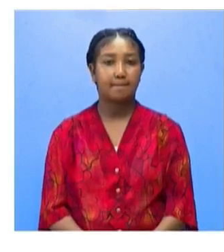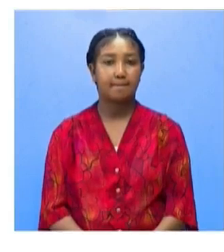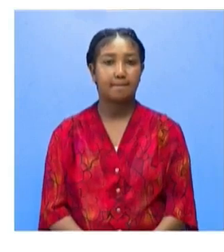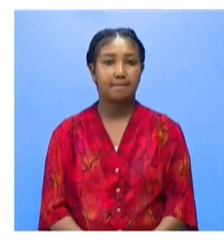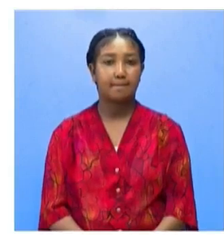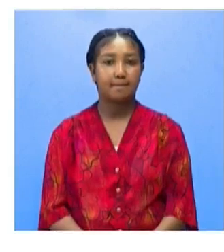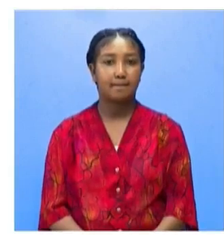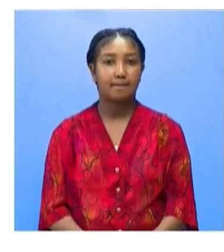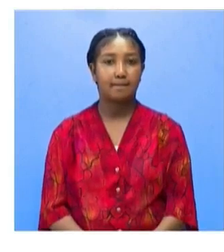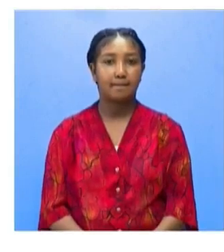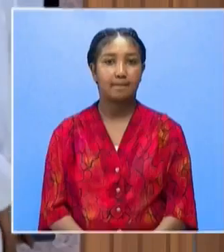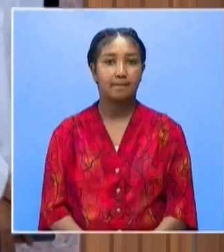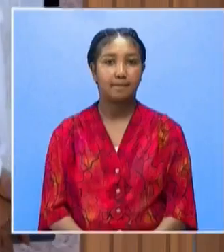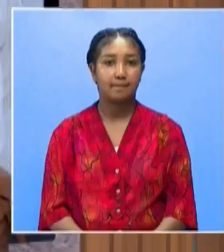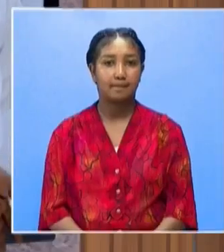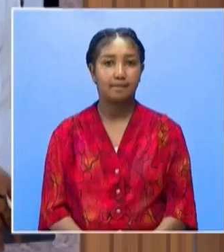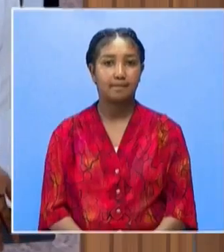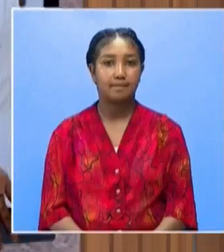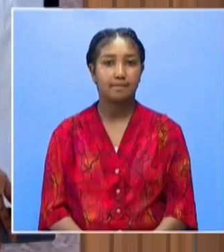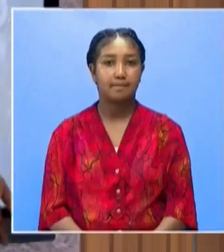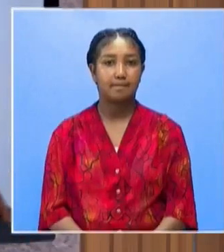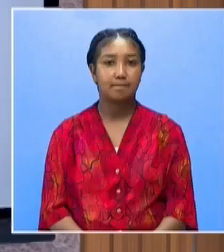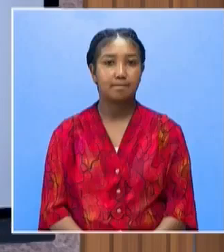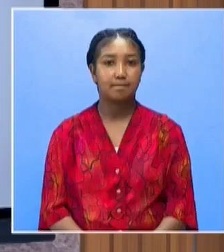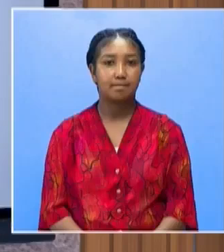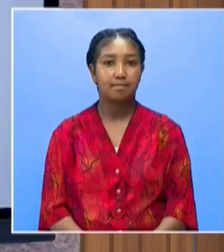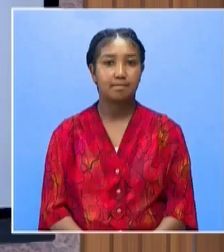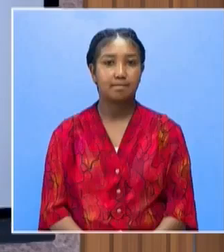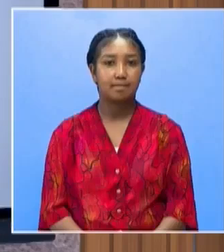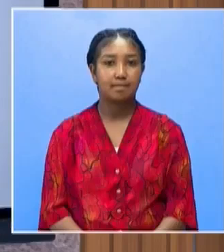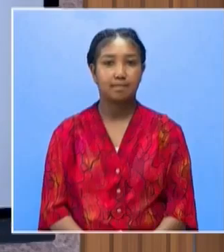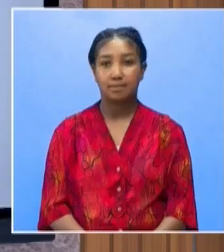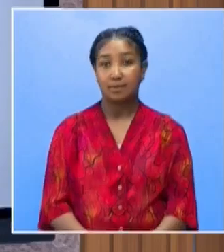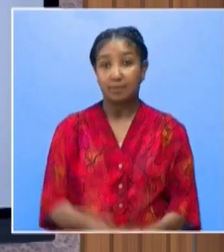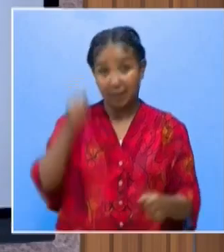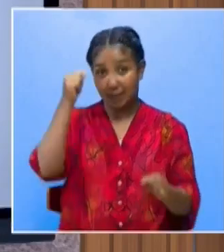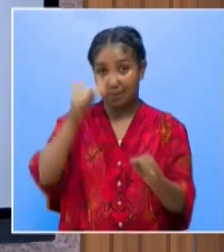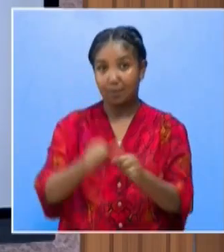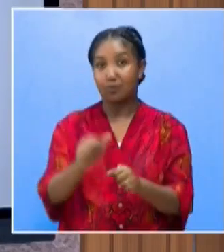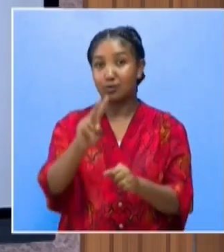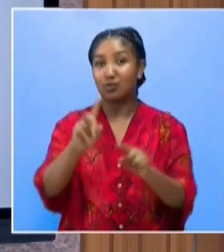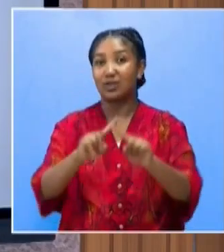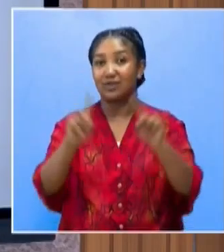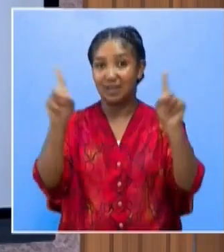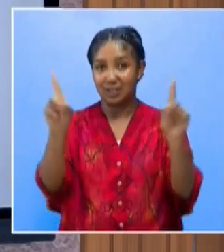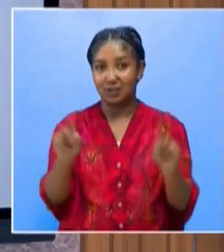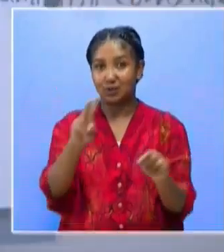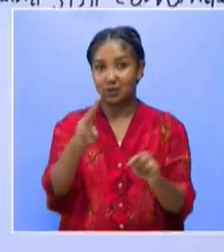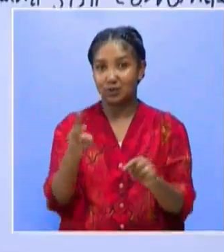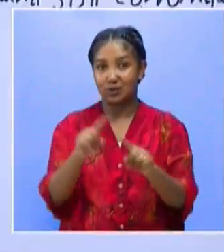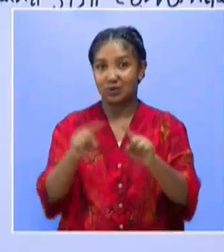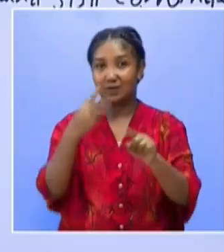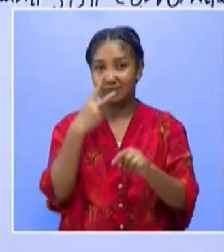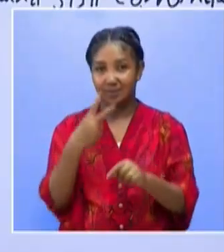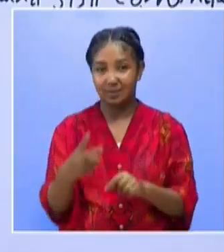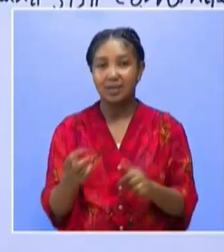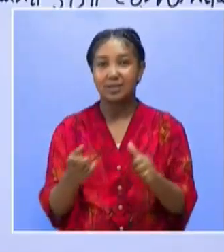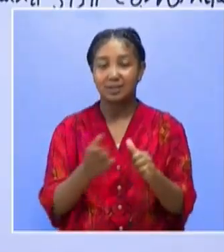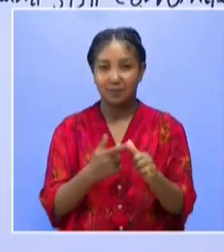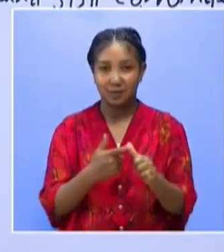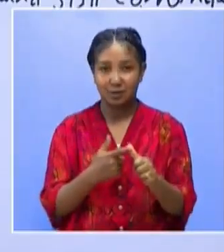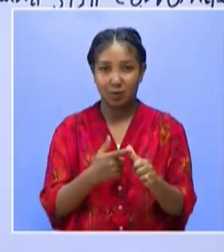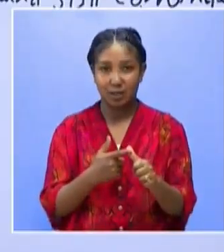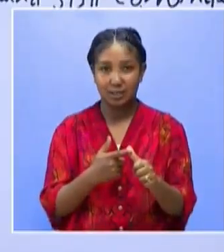Still continue. Bear in mind the difference between these 2 pointers. The first one